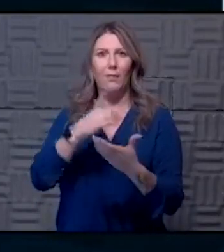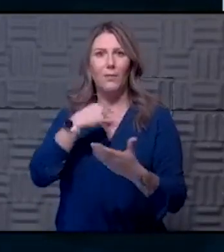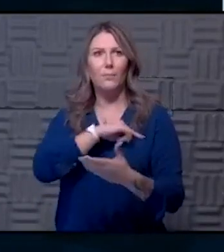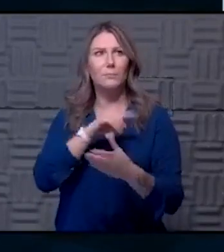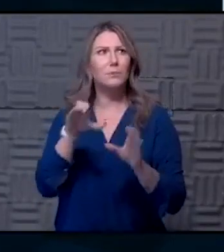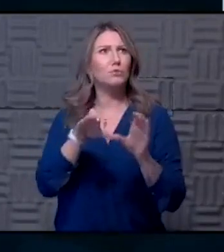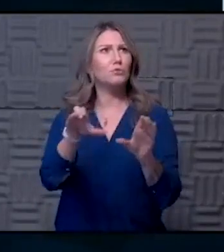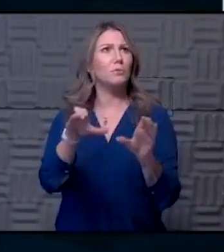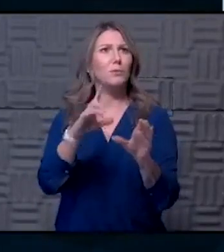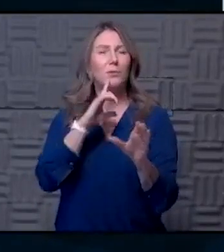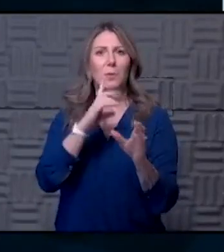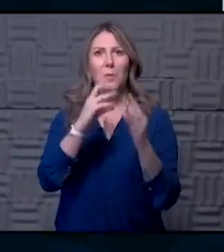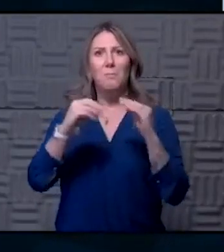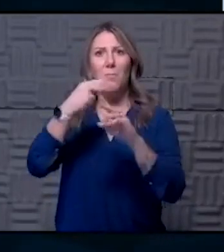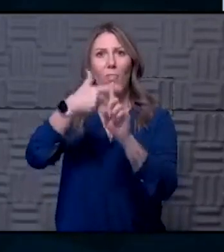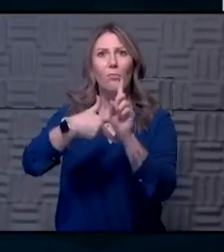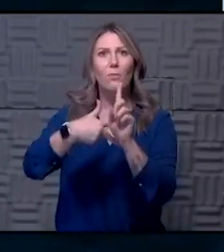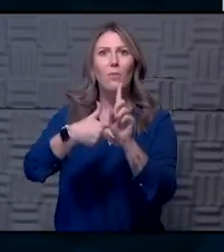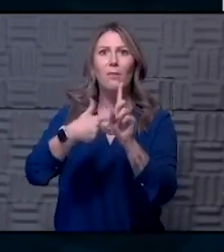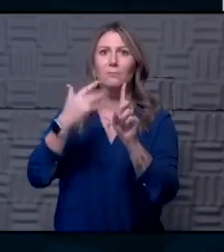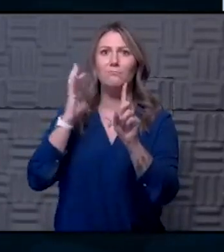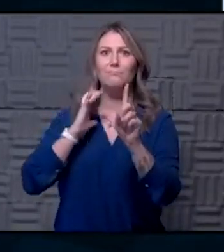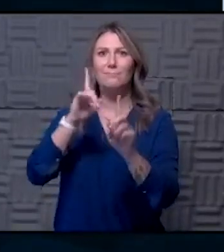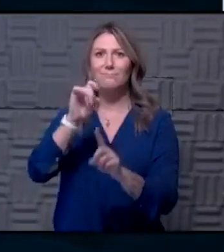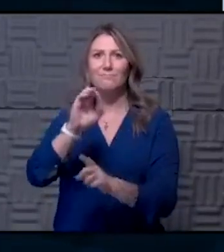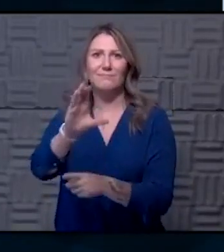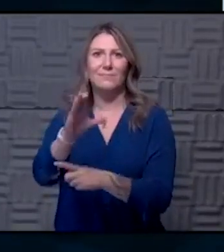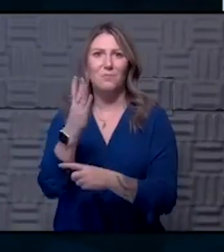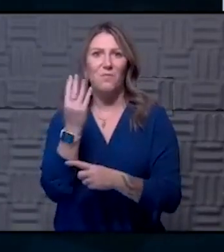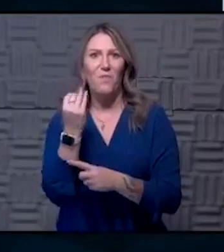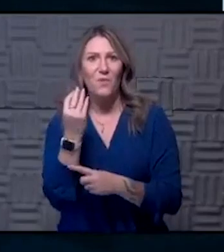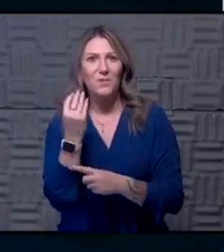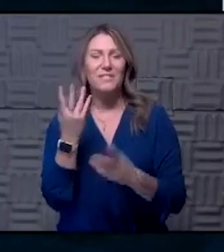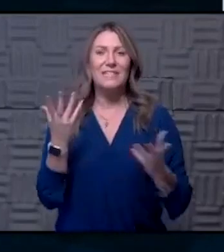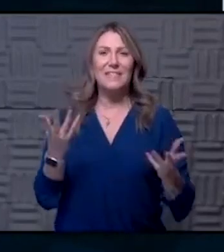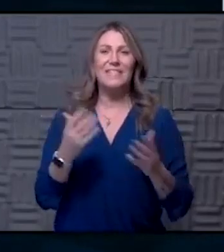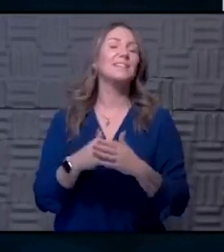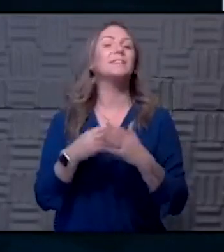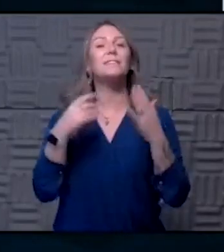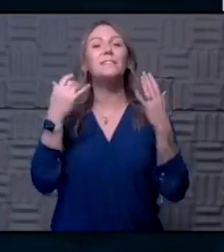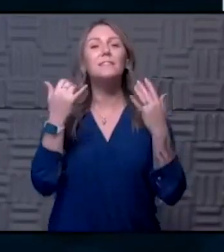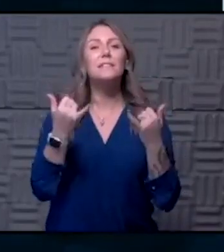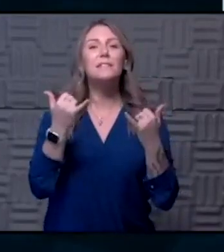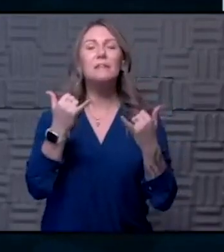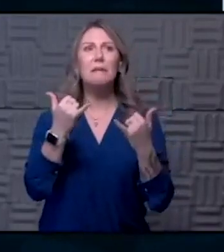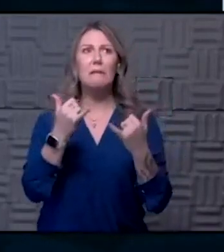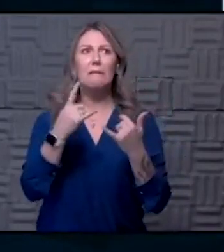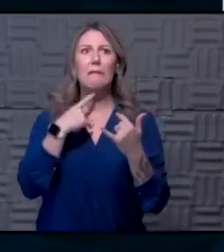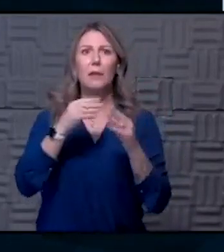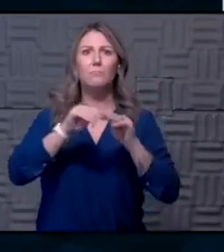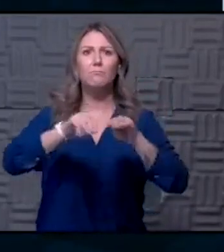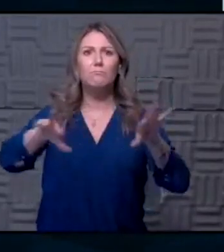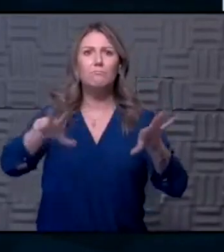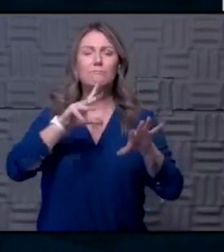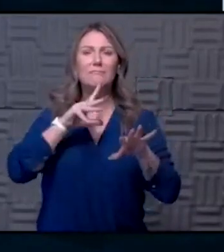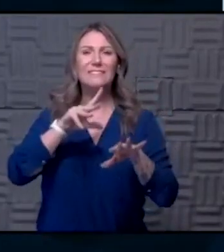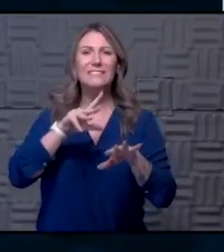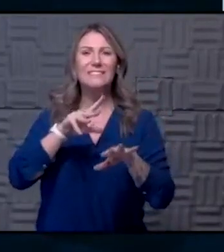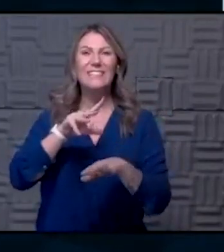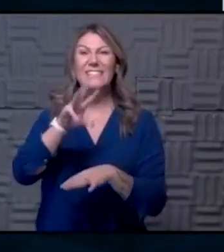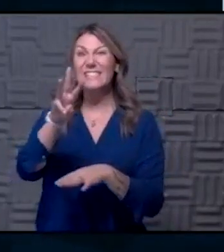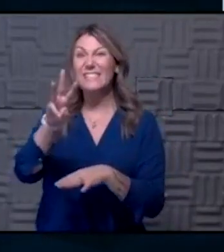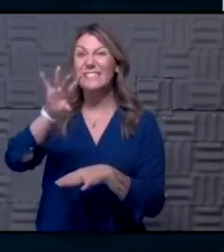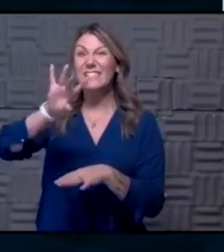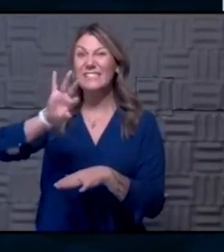now for more than 3 months, starting way back on December 14th. To date, we've actually given over now 67,000